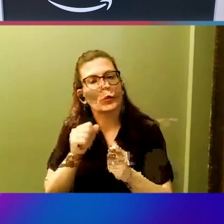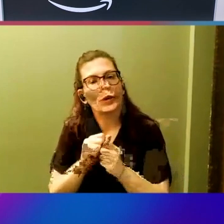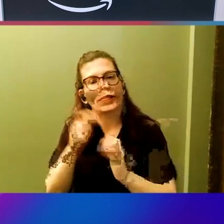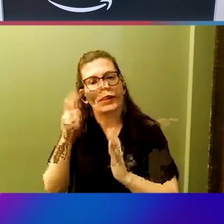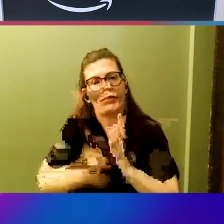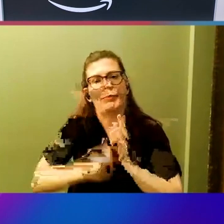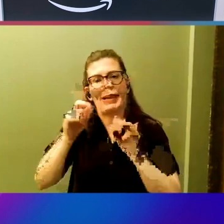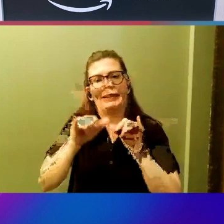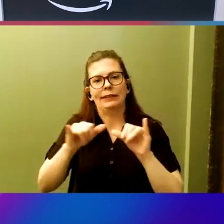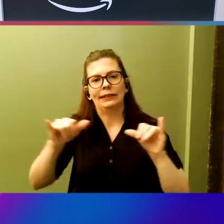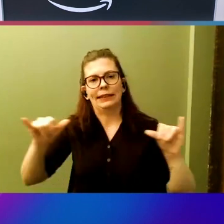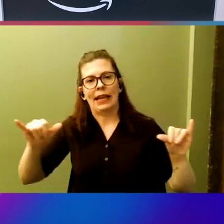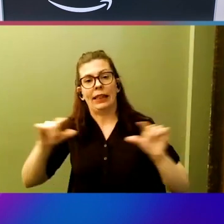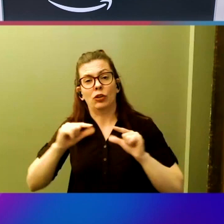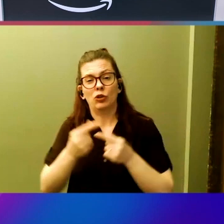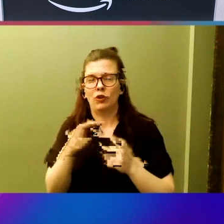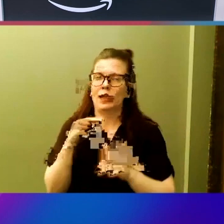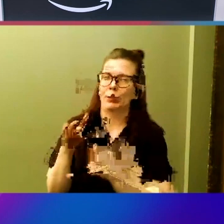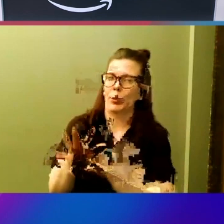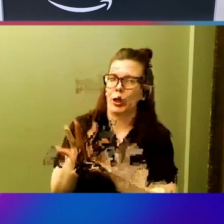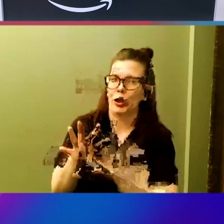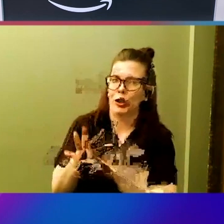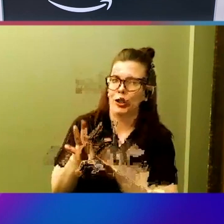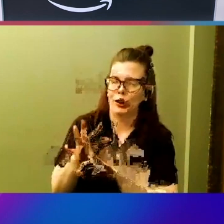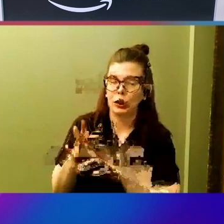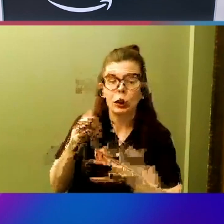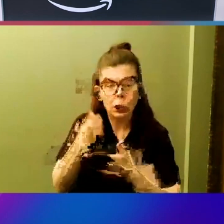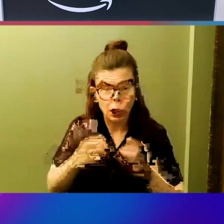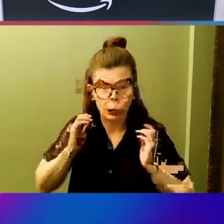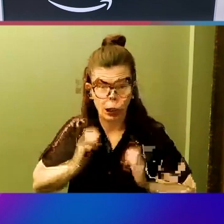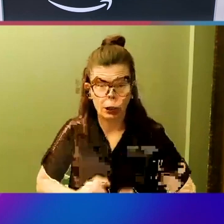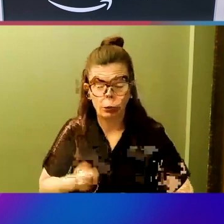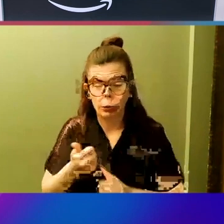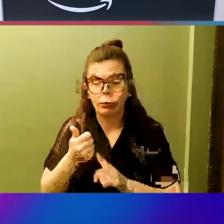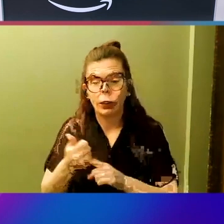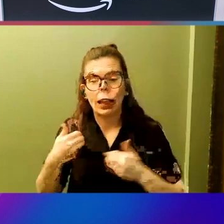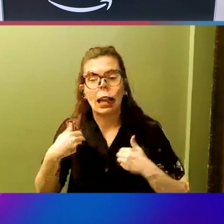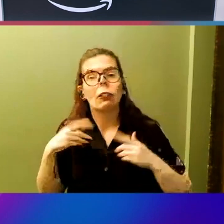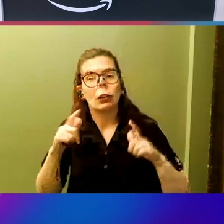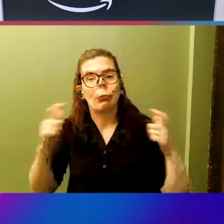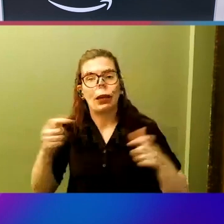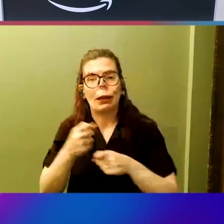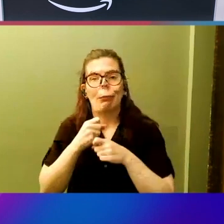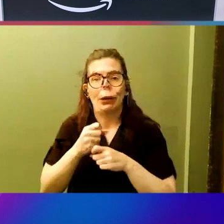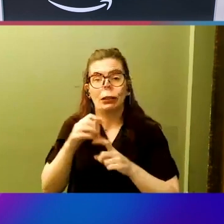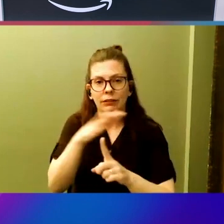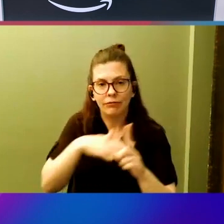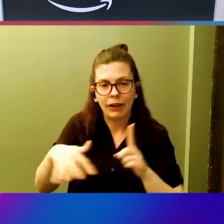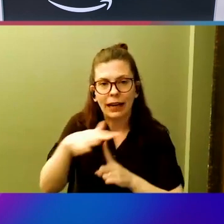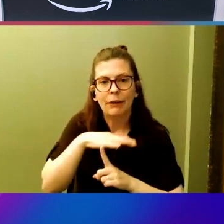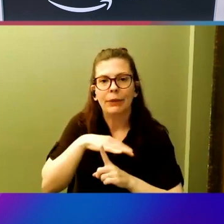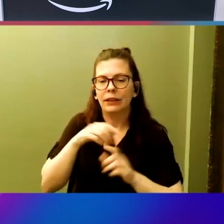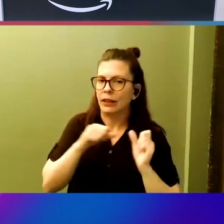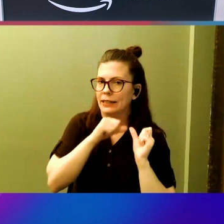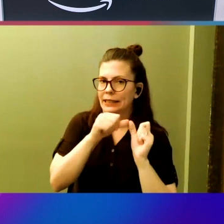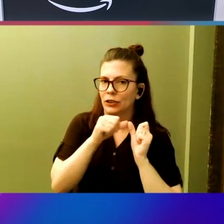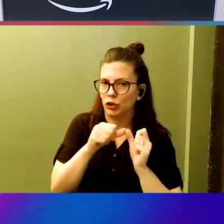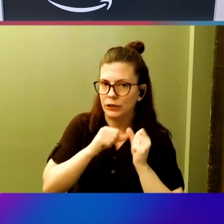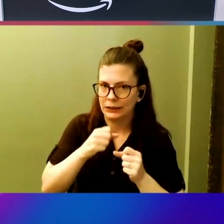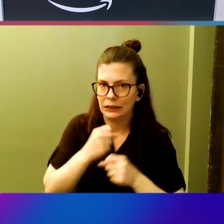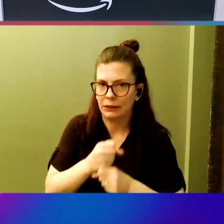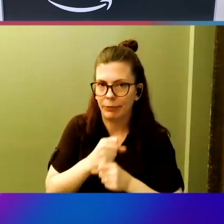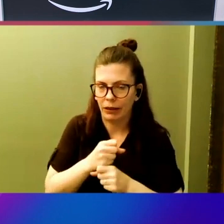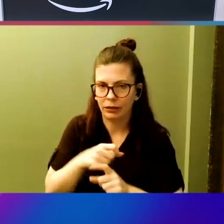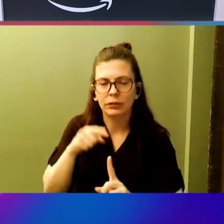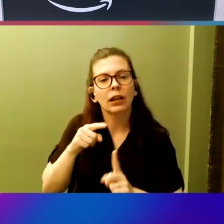popular feature that some of the customers who have large build environments, they're continuously running builds, they like to expand